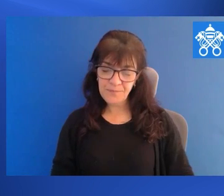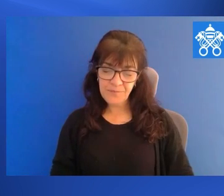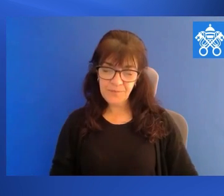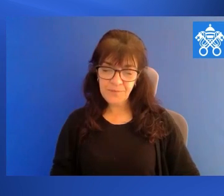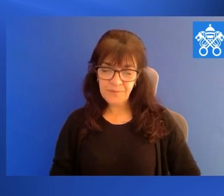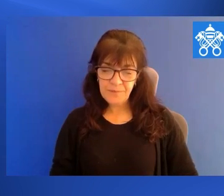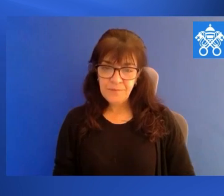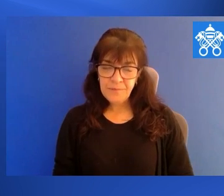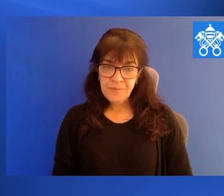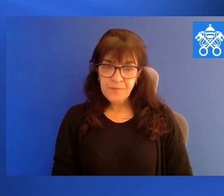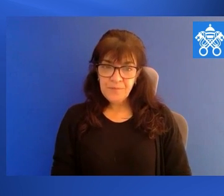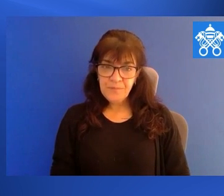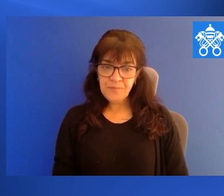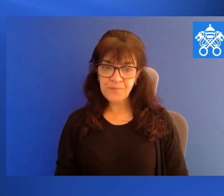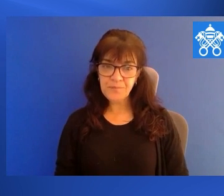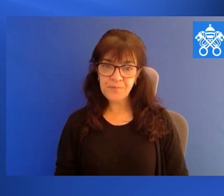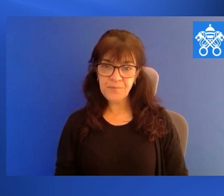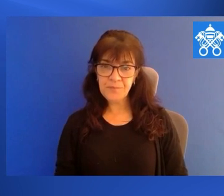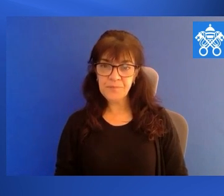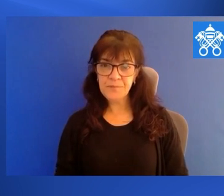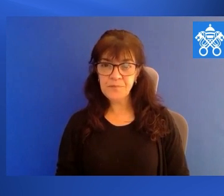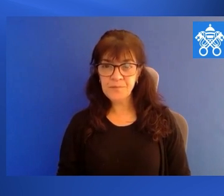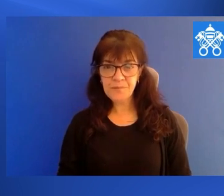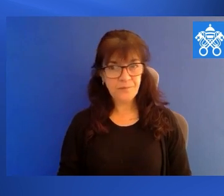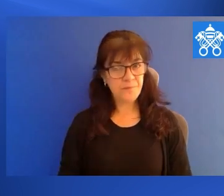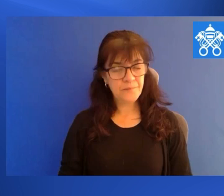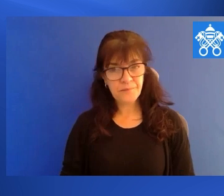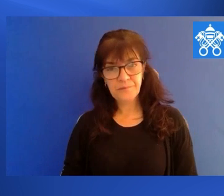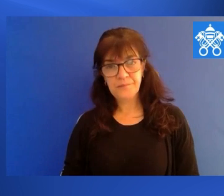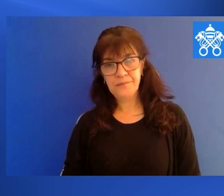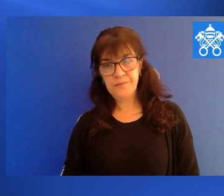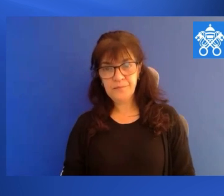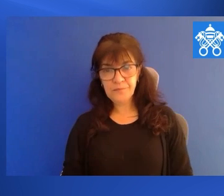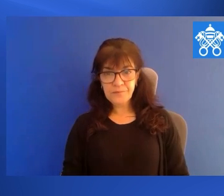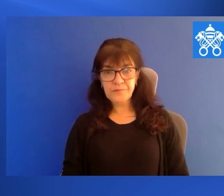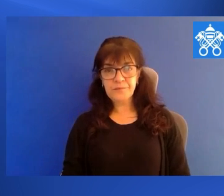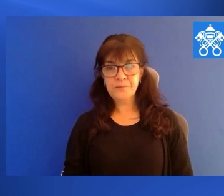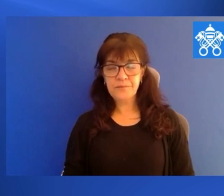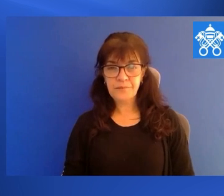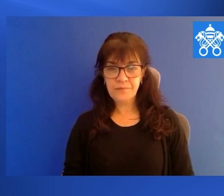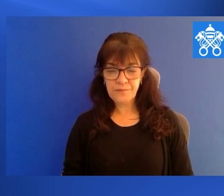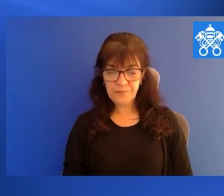Sole di giustizia apparso all'orizzonte